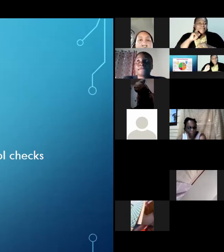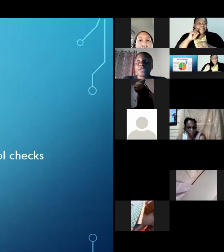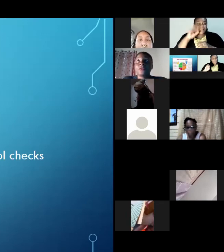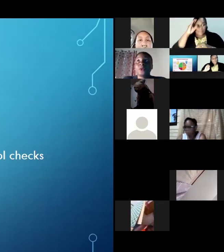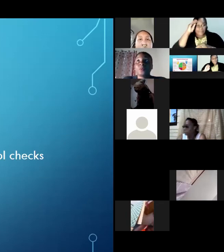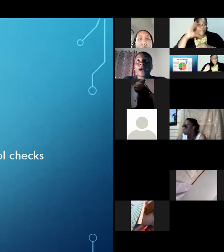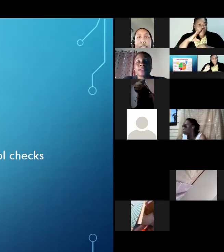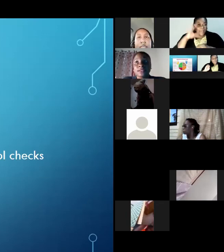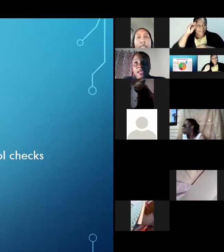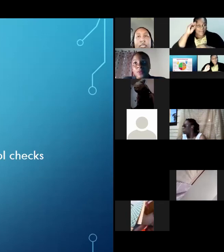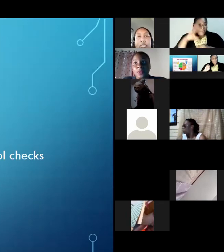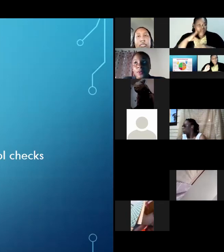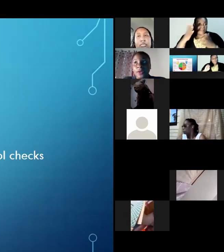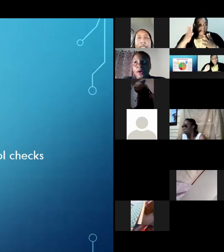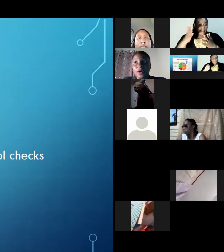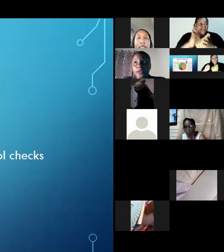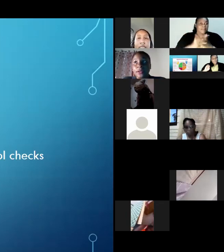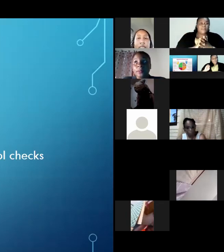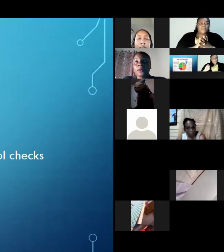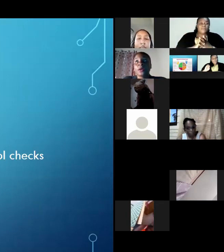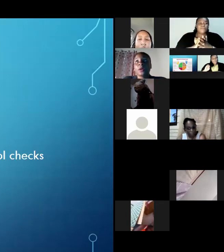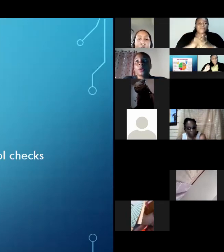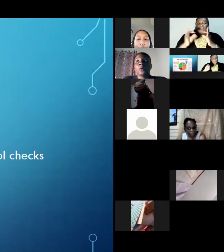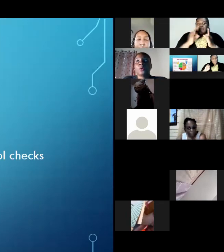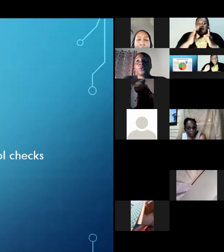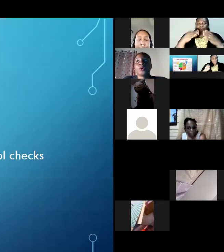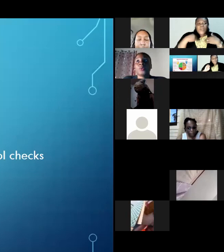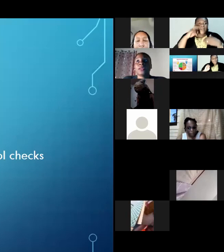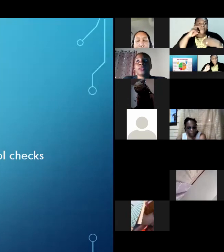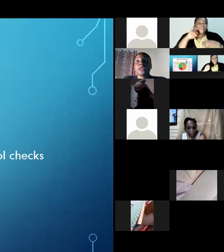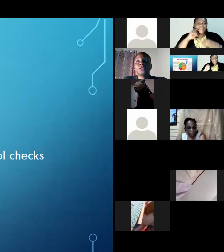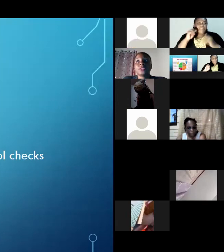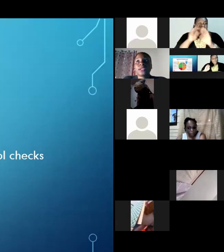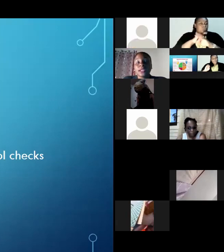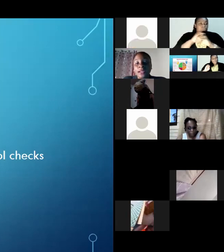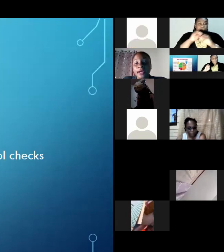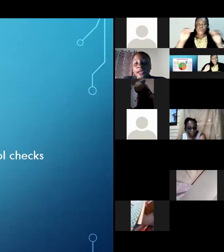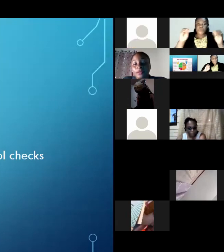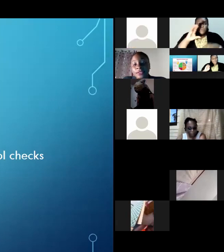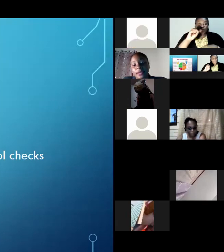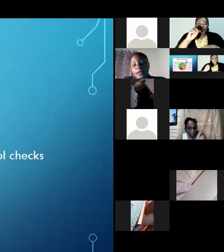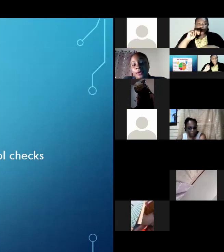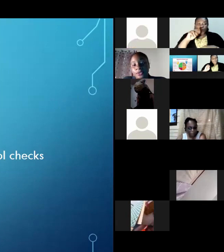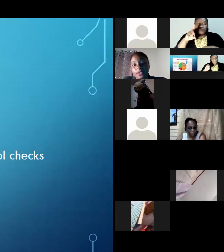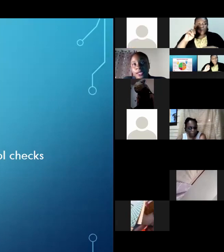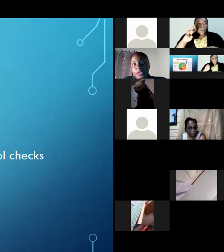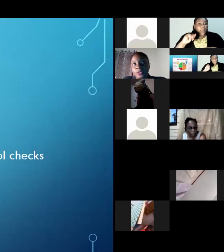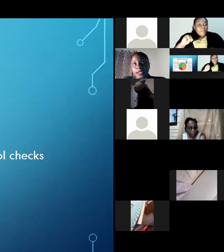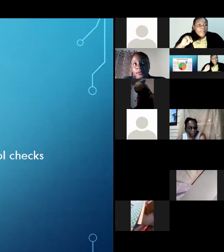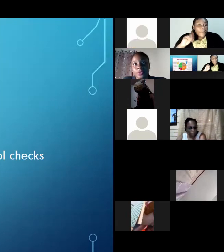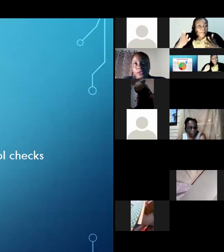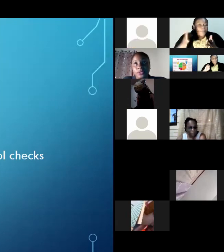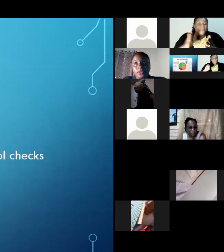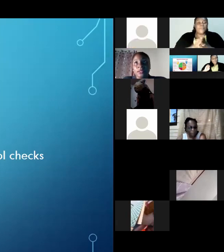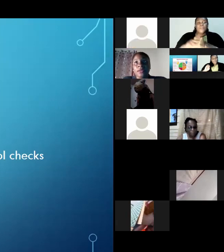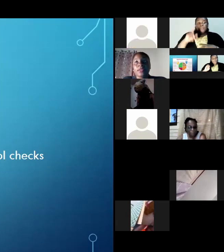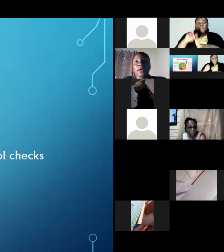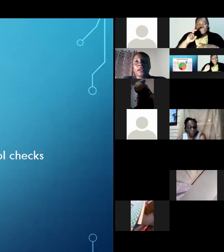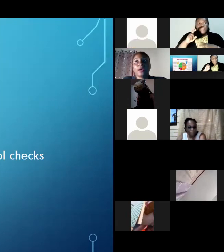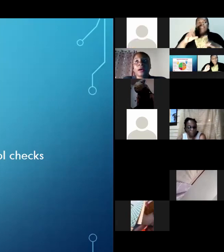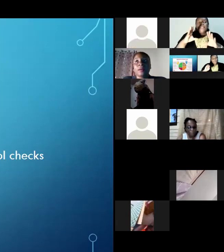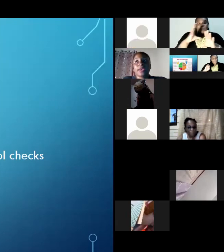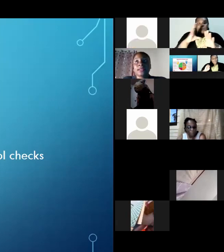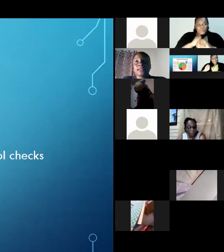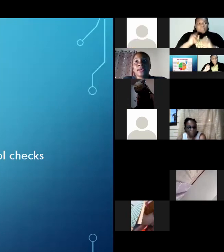if you practice having sex without a condom, or you engage in any high risk encounters, sexual encounters,